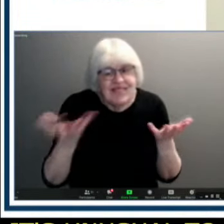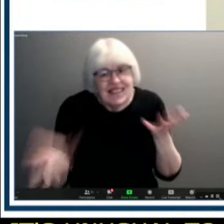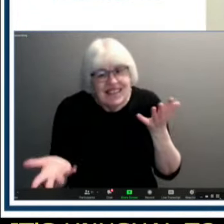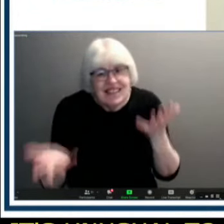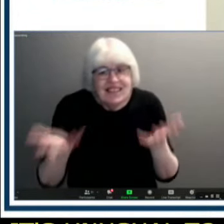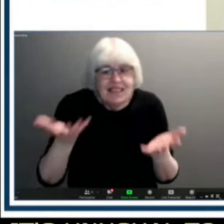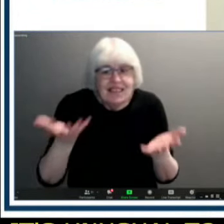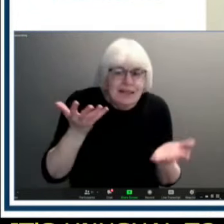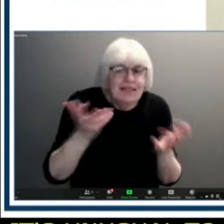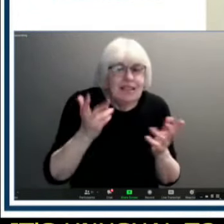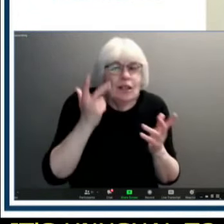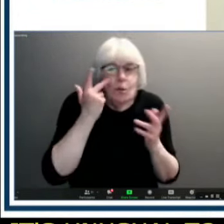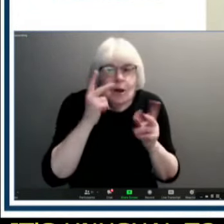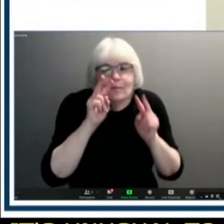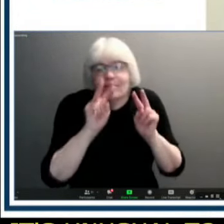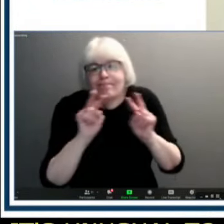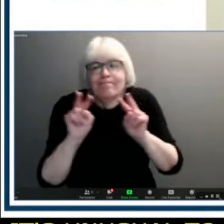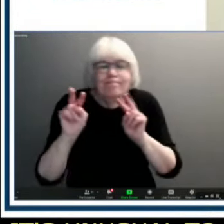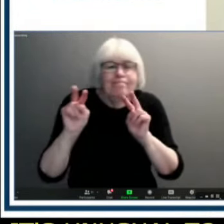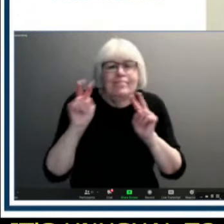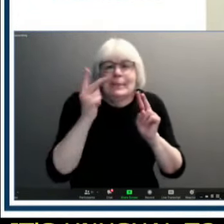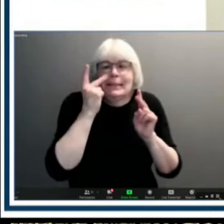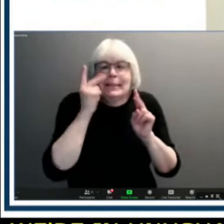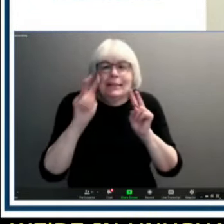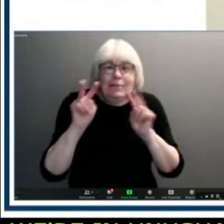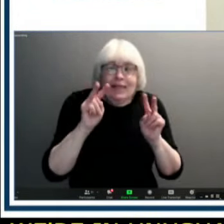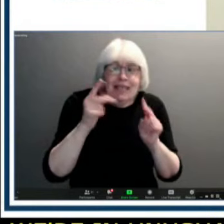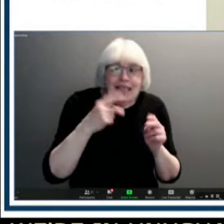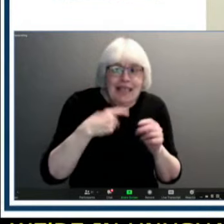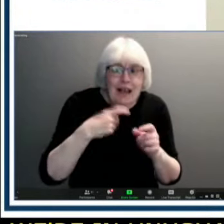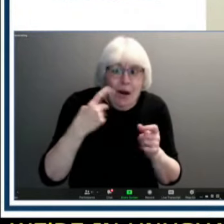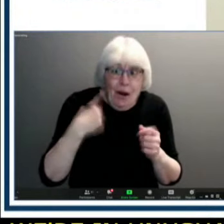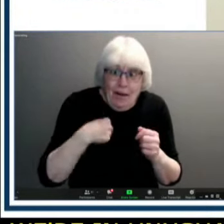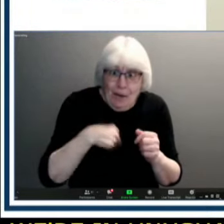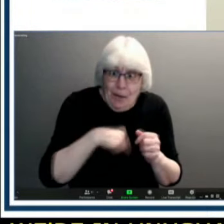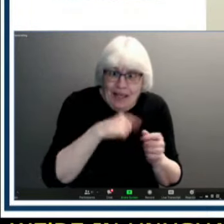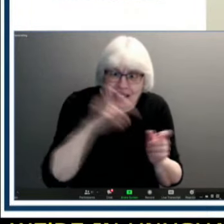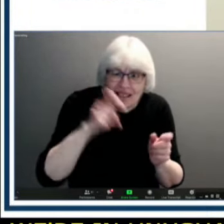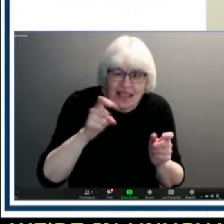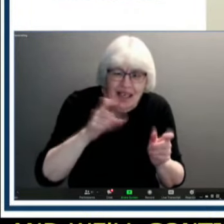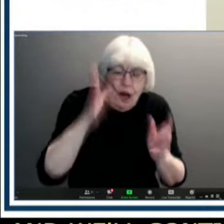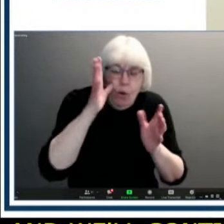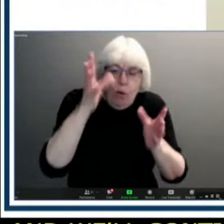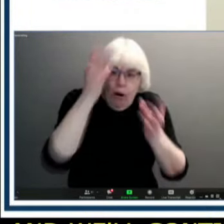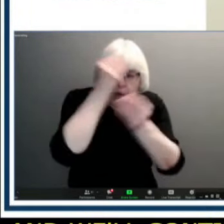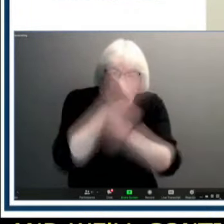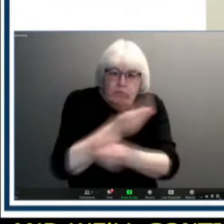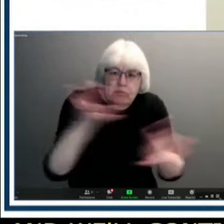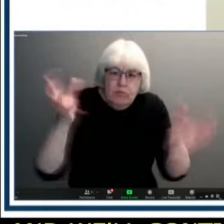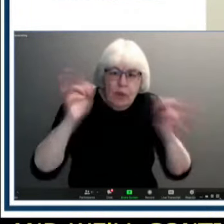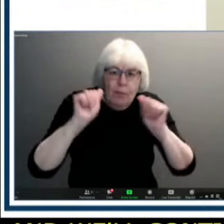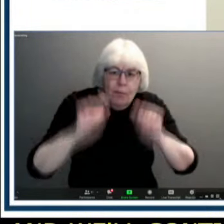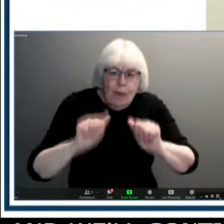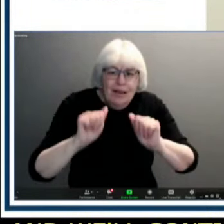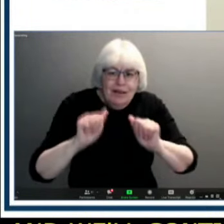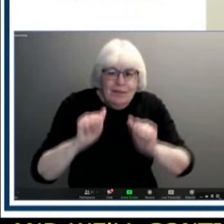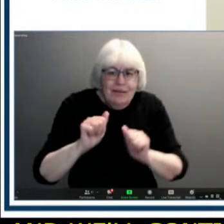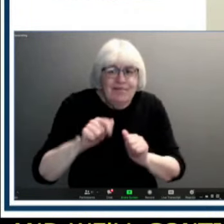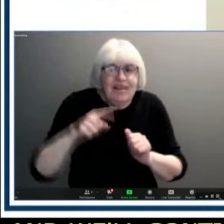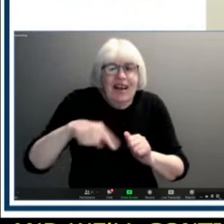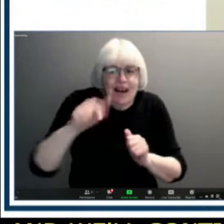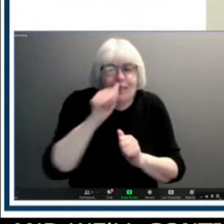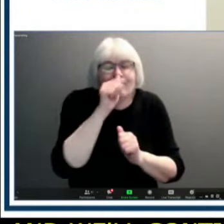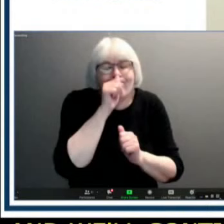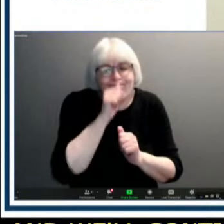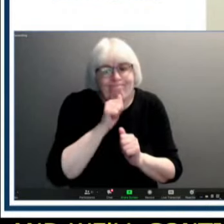And if we need to make that call, we'll make it as soon as we can. So I just ask people to bear with us, and we are